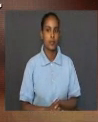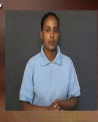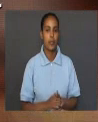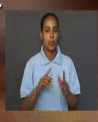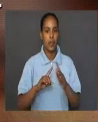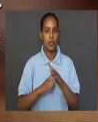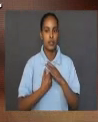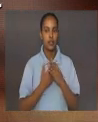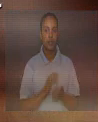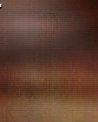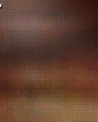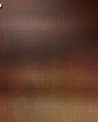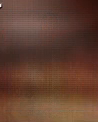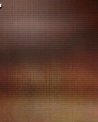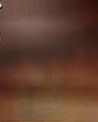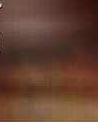Begin.